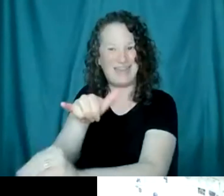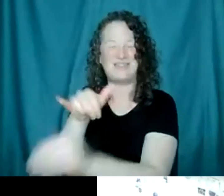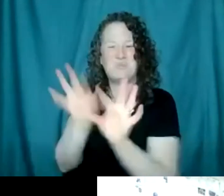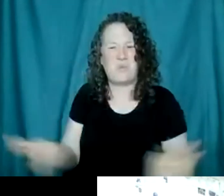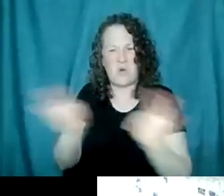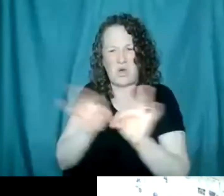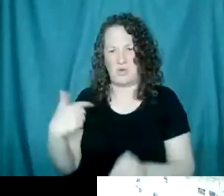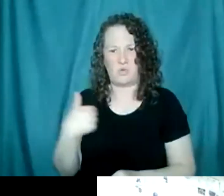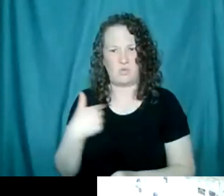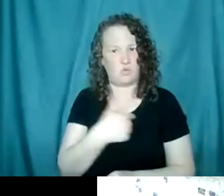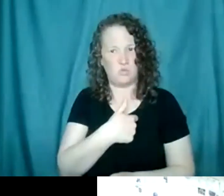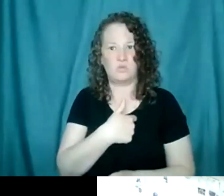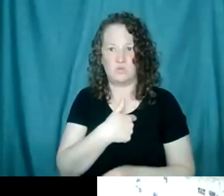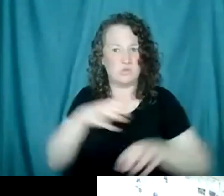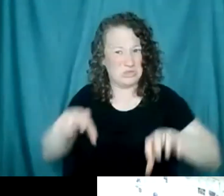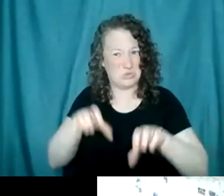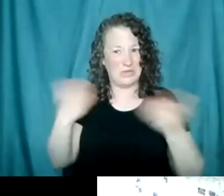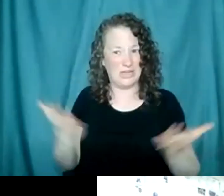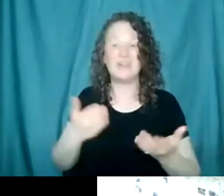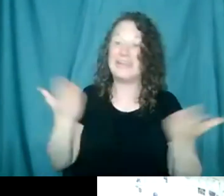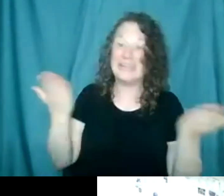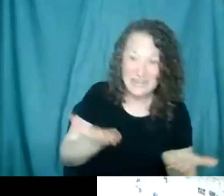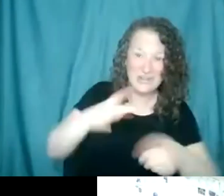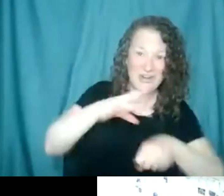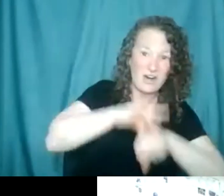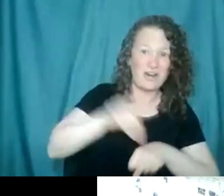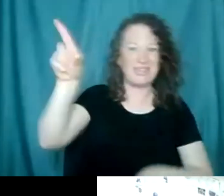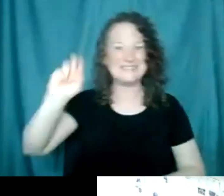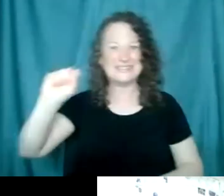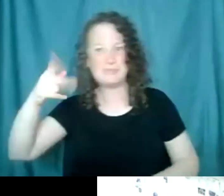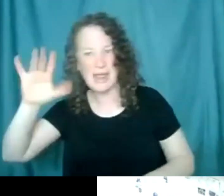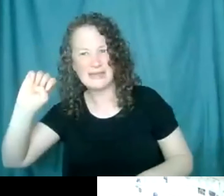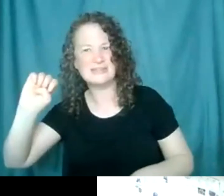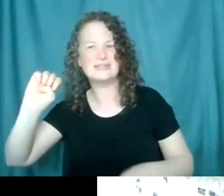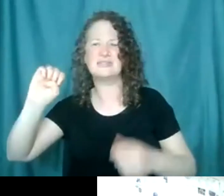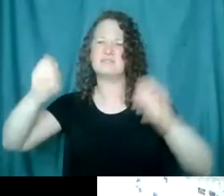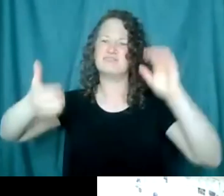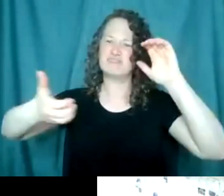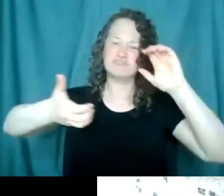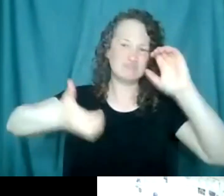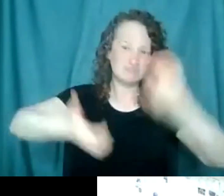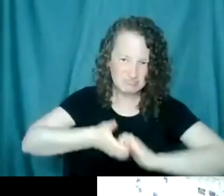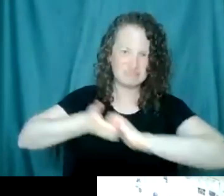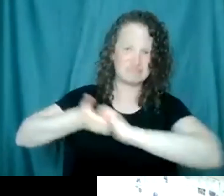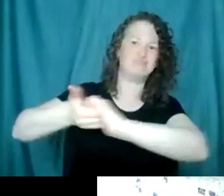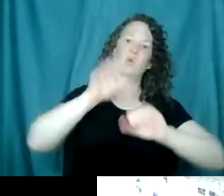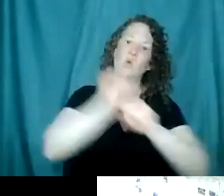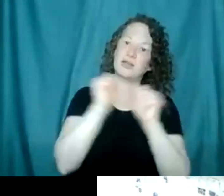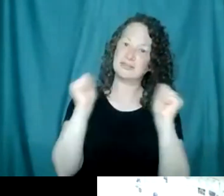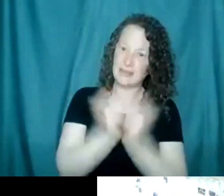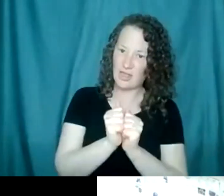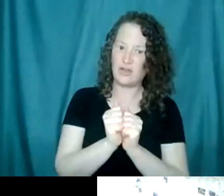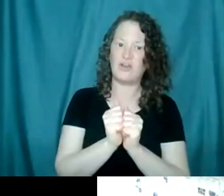whether here on Earth or in space. We need to make sure that we're working together and empowering people and centering